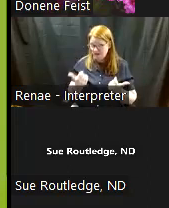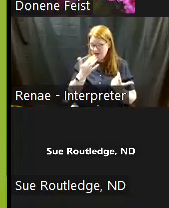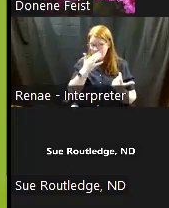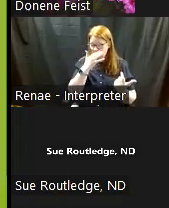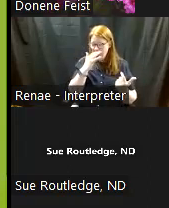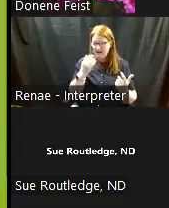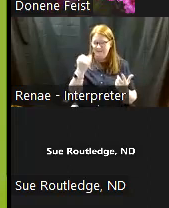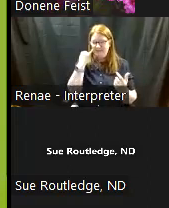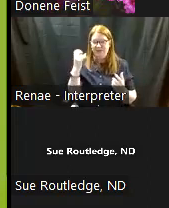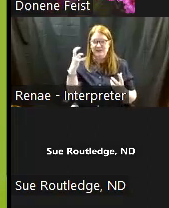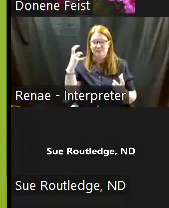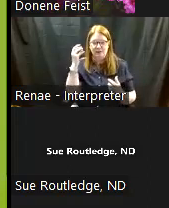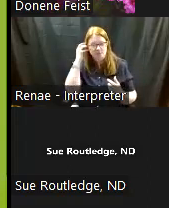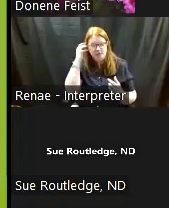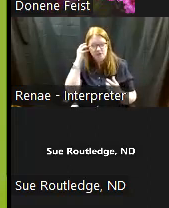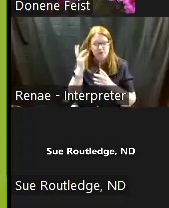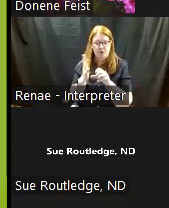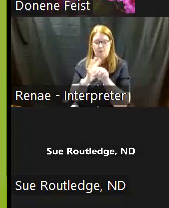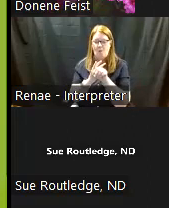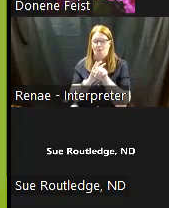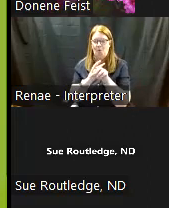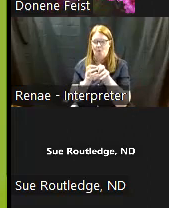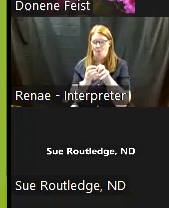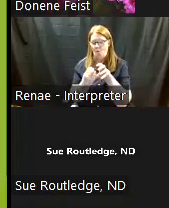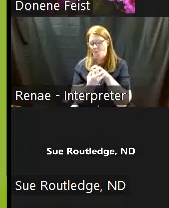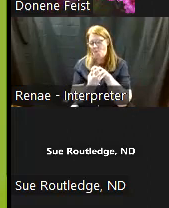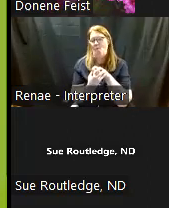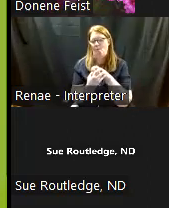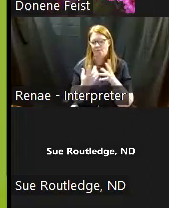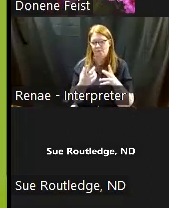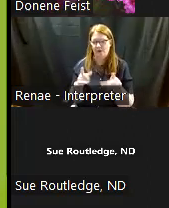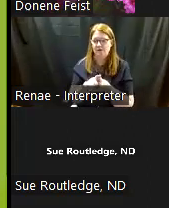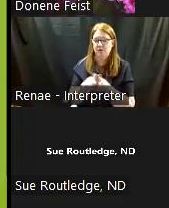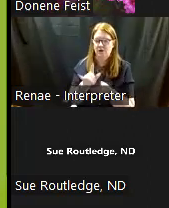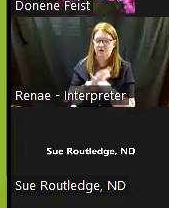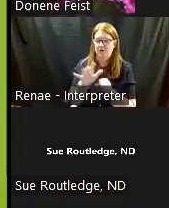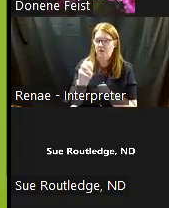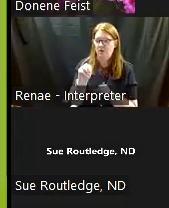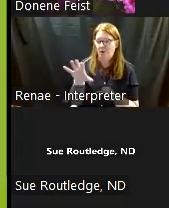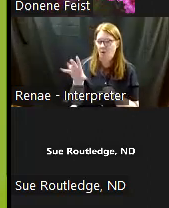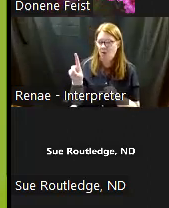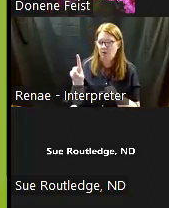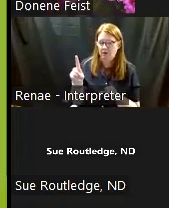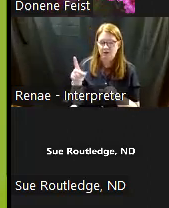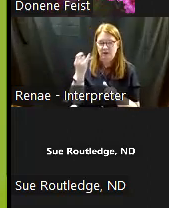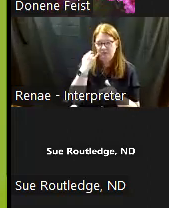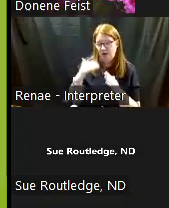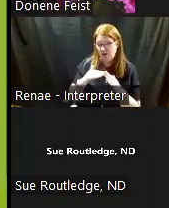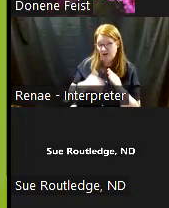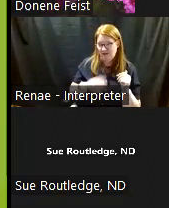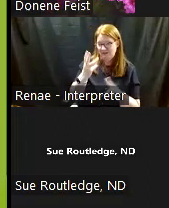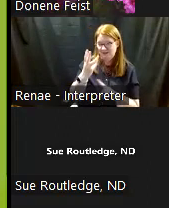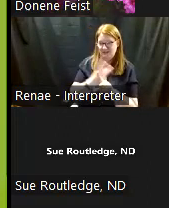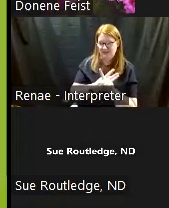got more hearing loss to kind of seal in everything. We also use a full mold when babies are under 6 months because their